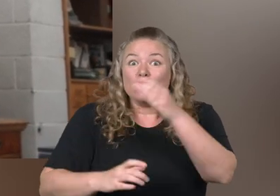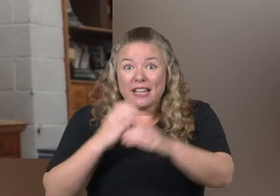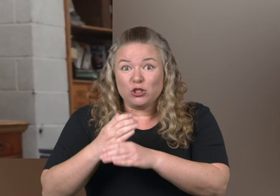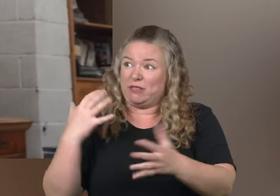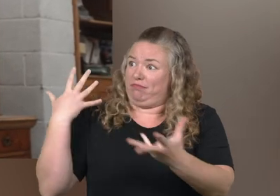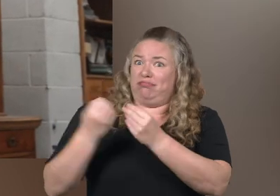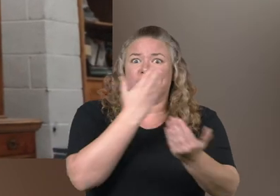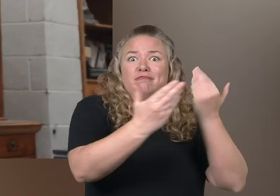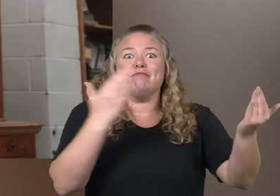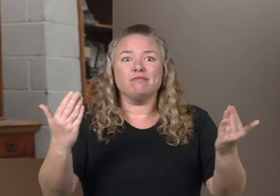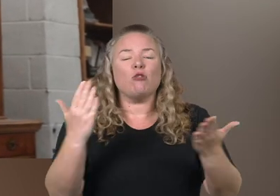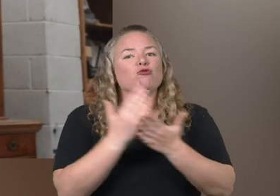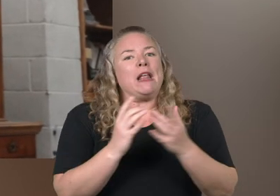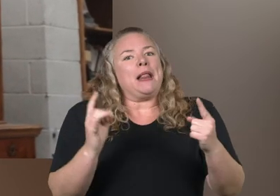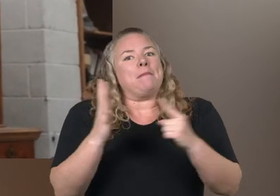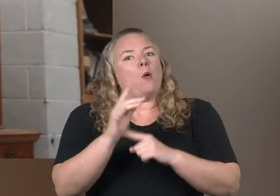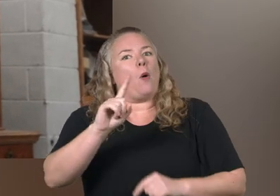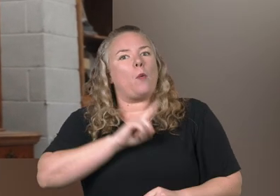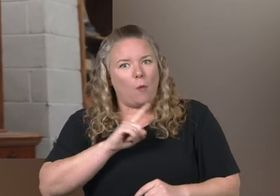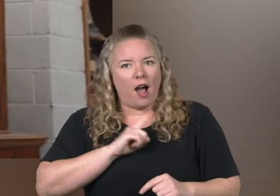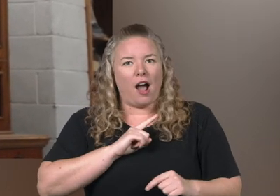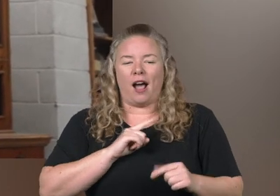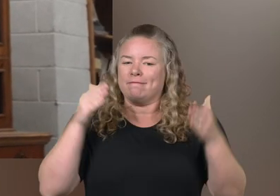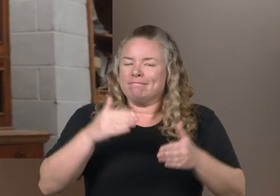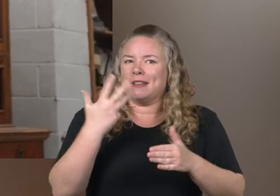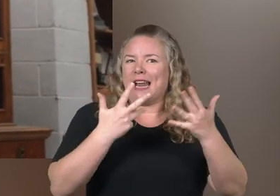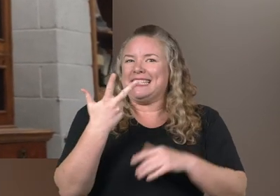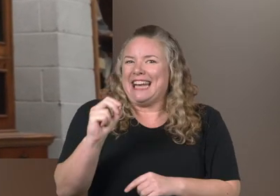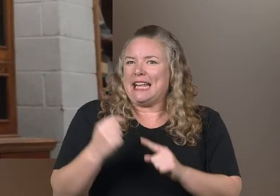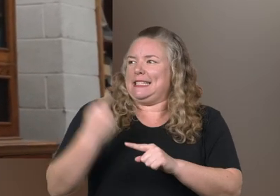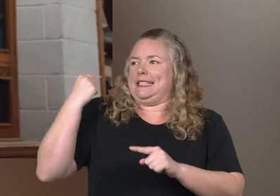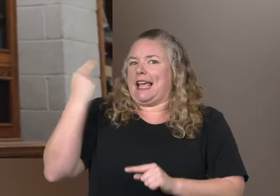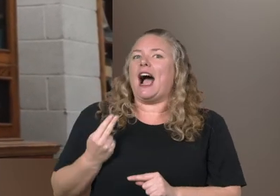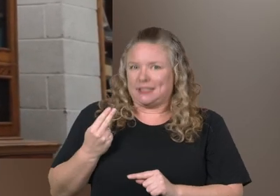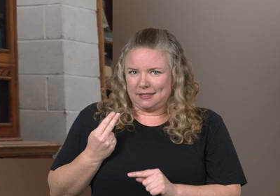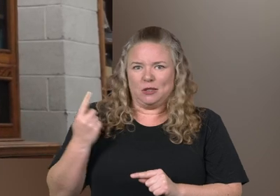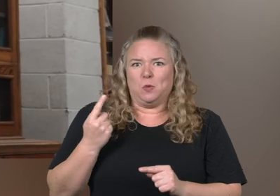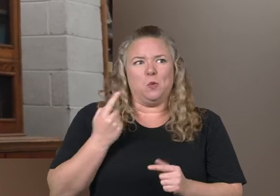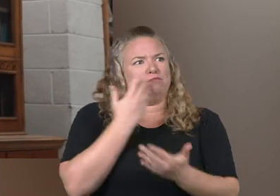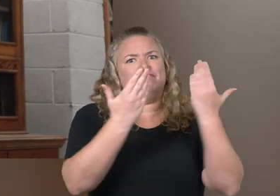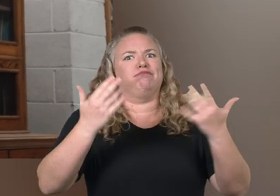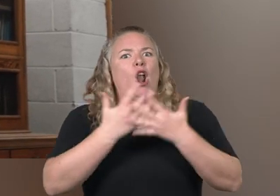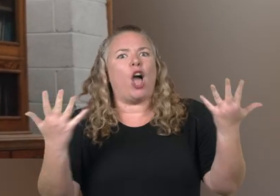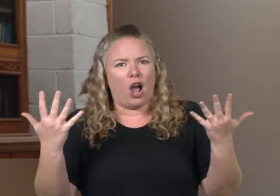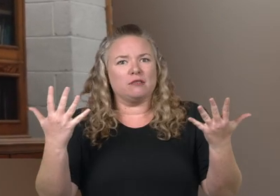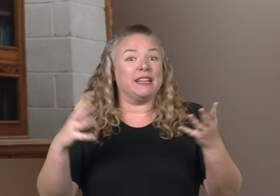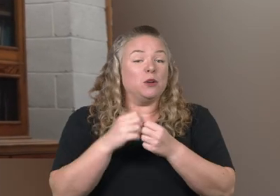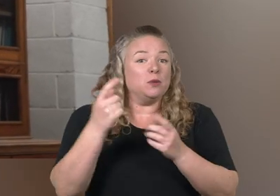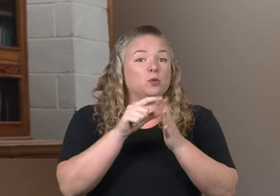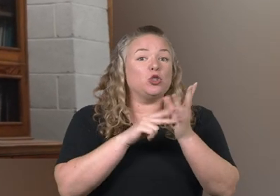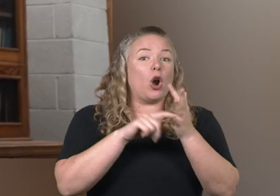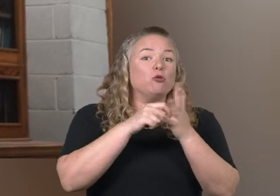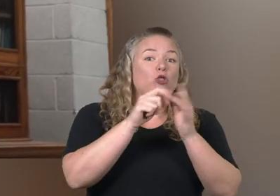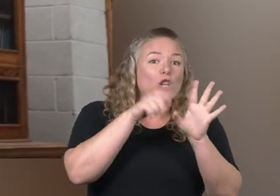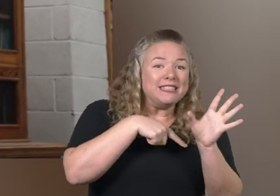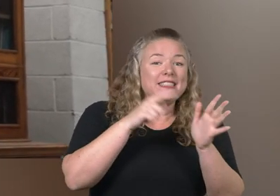But it was really important because it included works by artists active in the 1980s, including Donald Rodney and